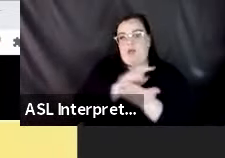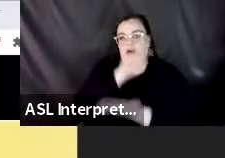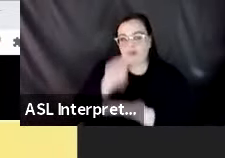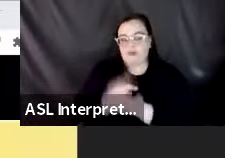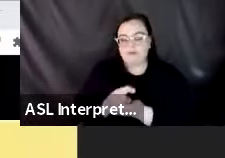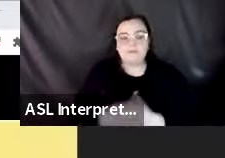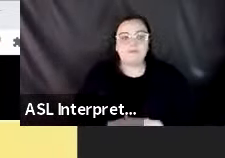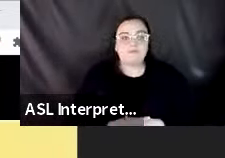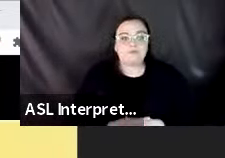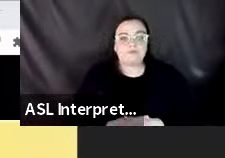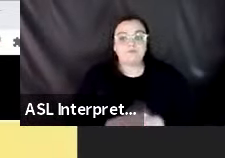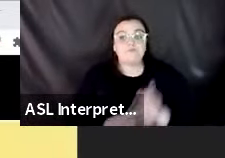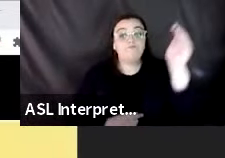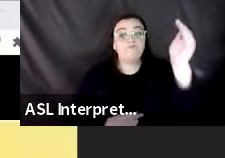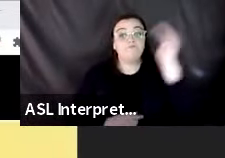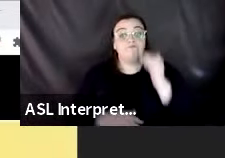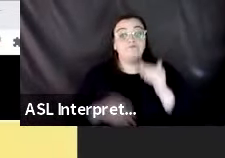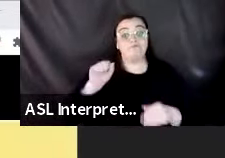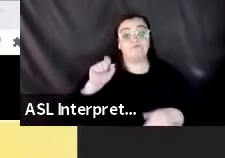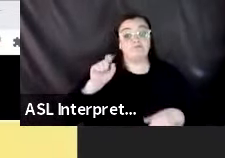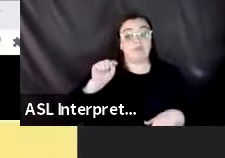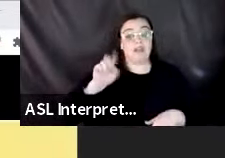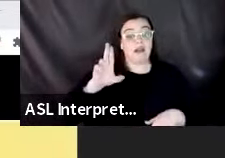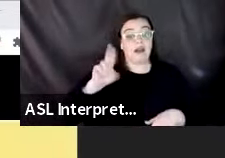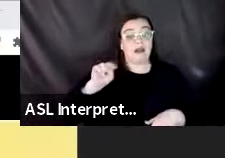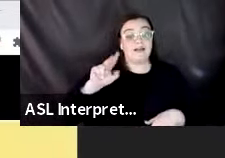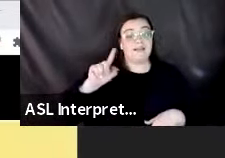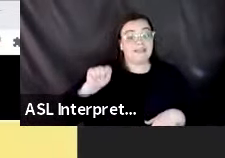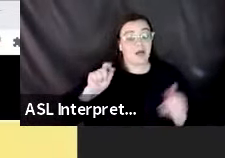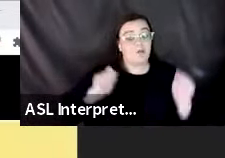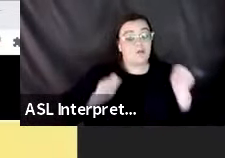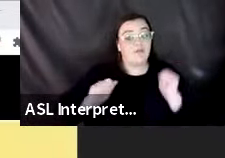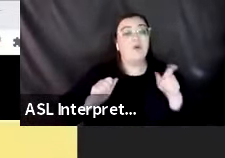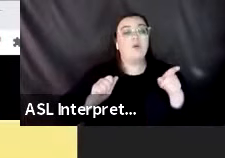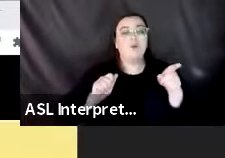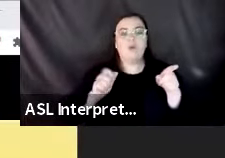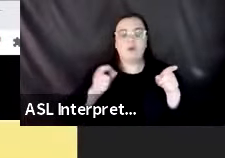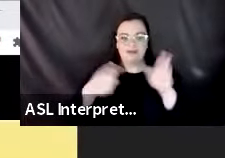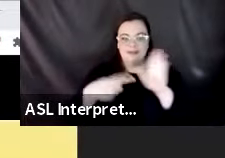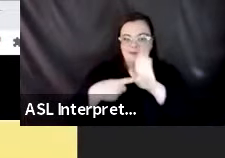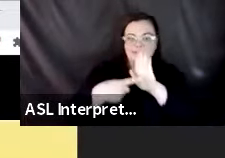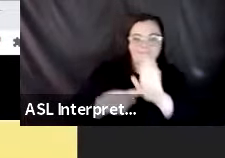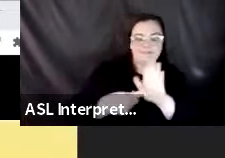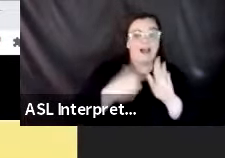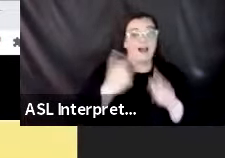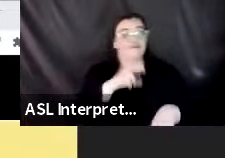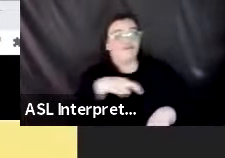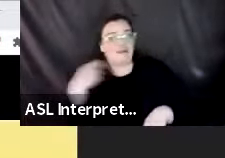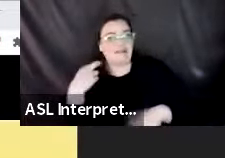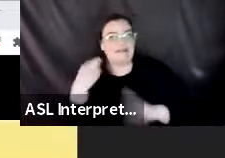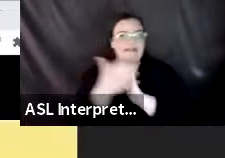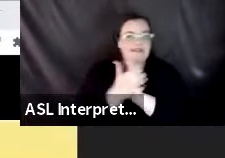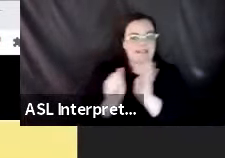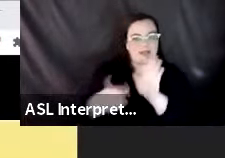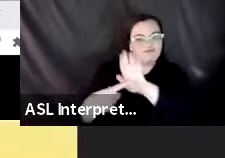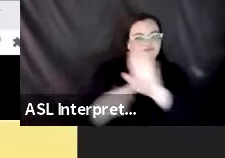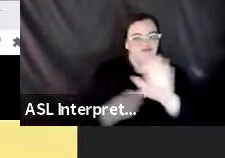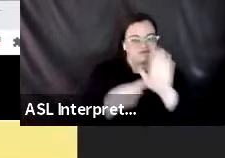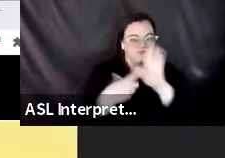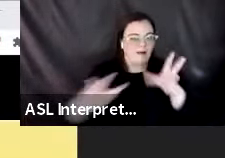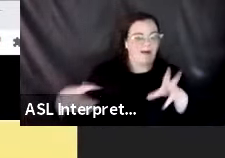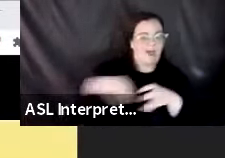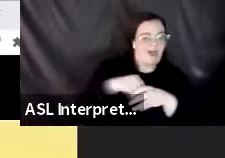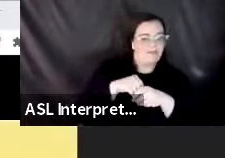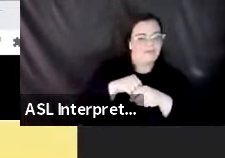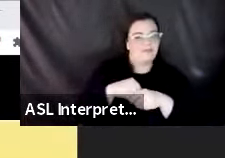What is a stunt performer? Well, a stunt is simultaneous application of risk and skill. We do not have a term